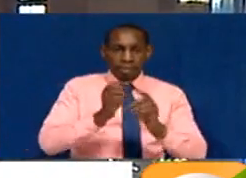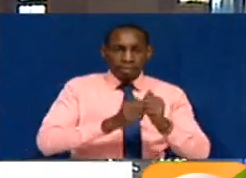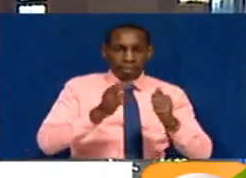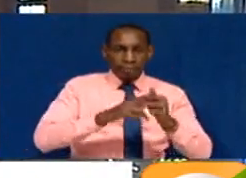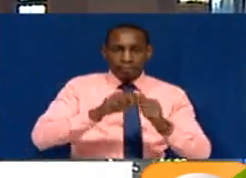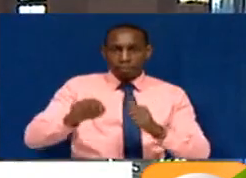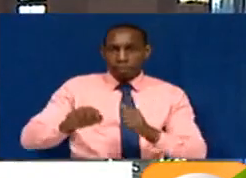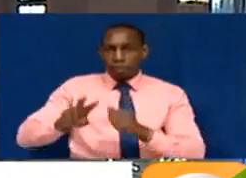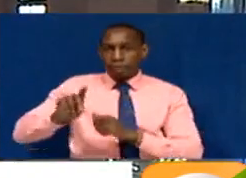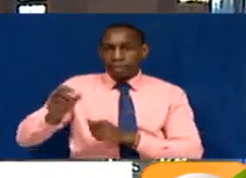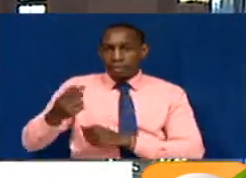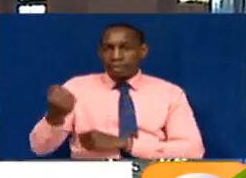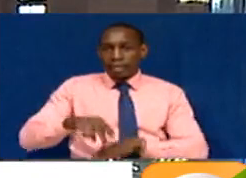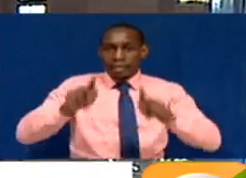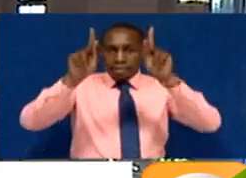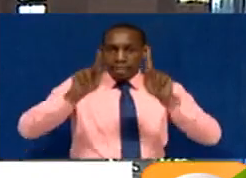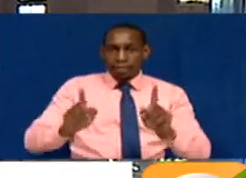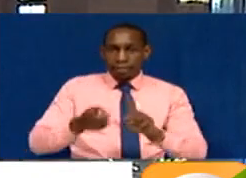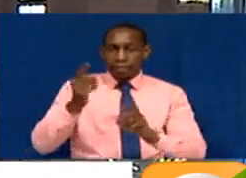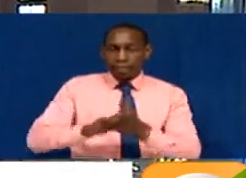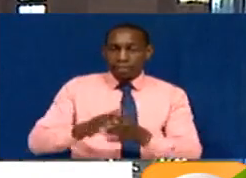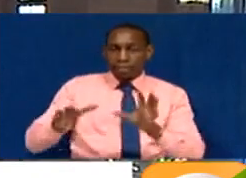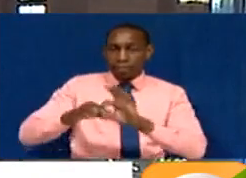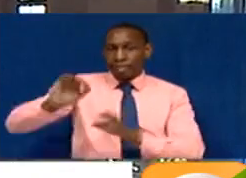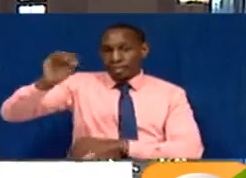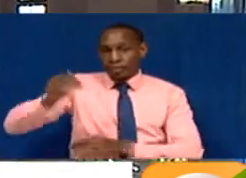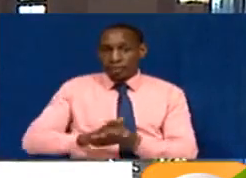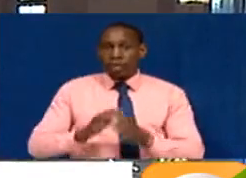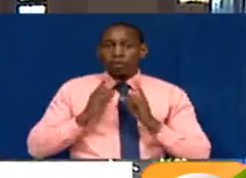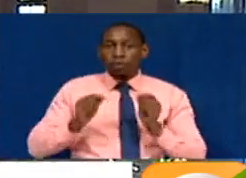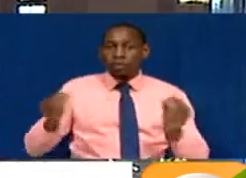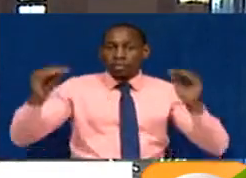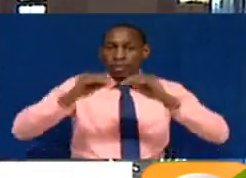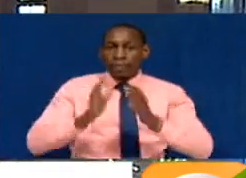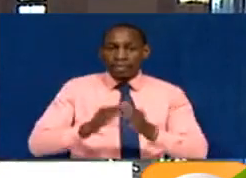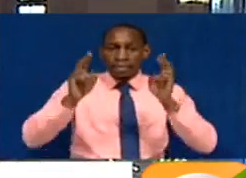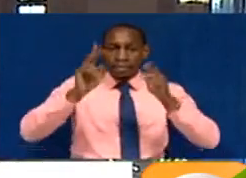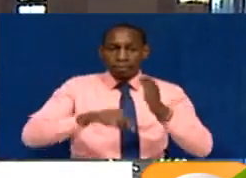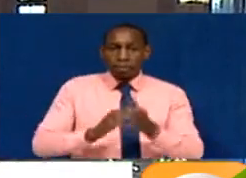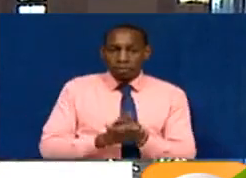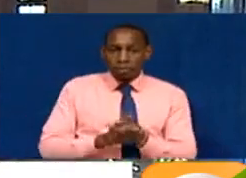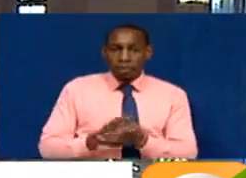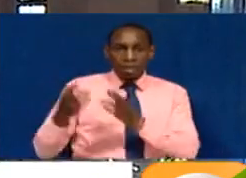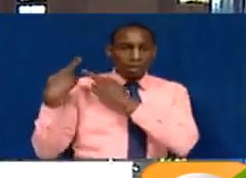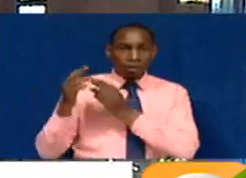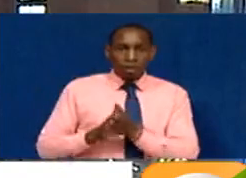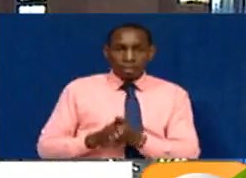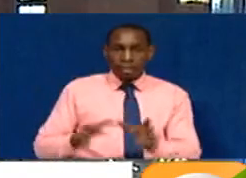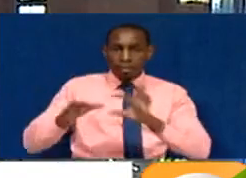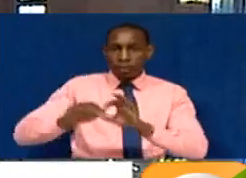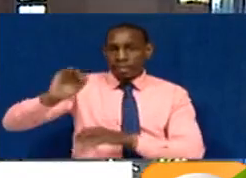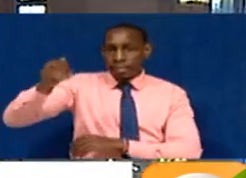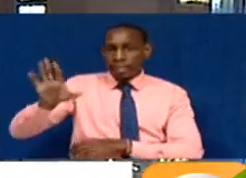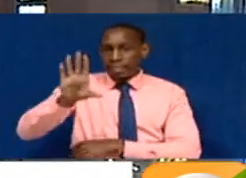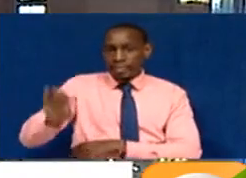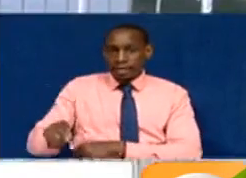the 21st of May. Kisumu is the first intermediary city to host the summit, whose theme is centered around the role of intermediary cities